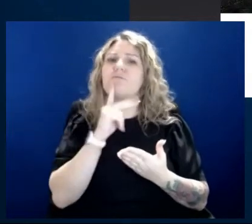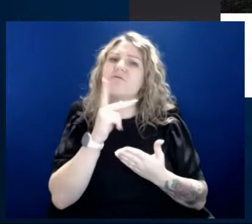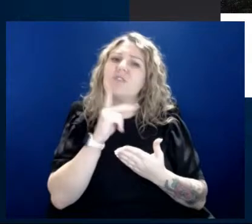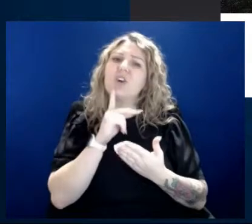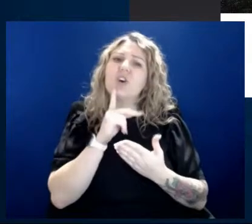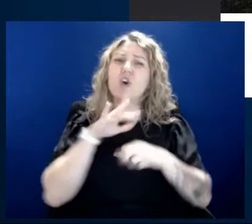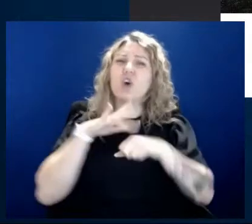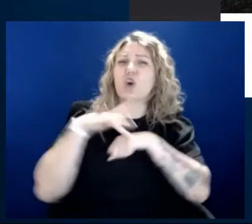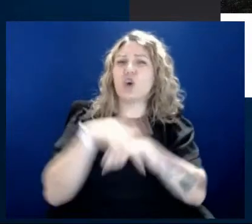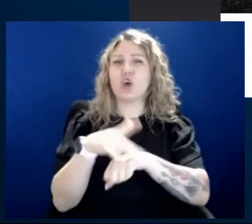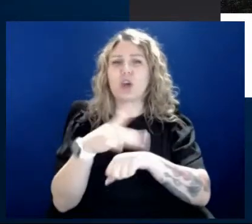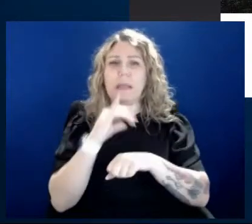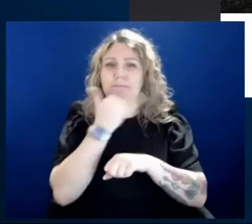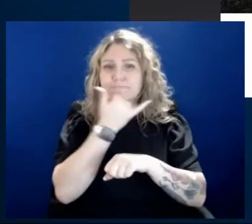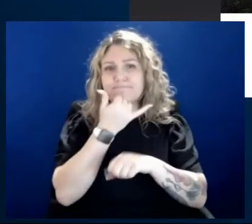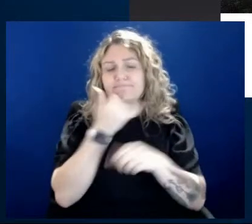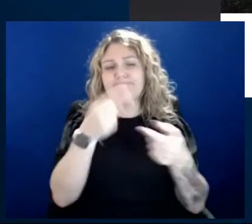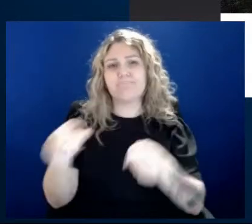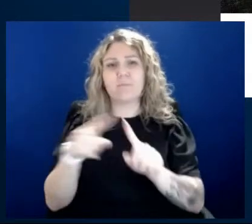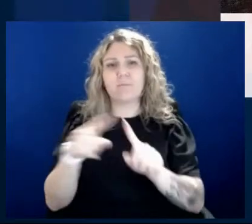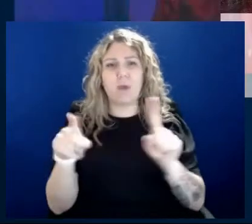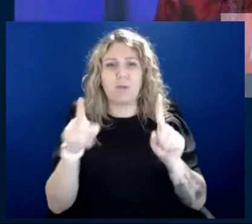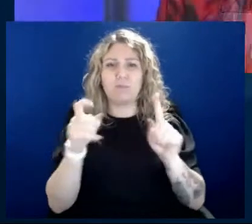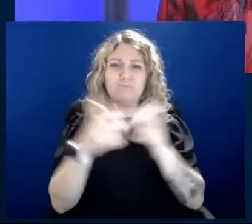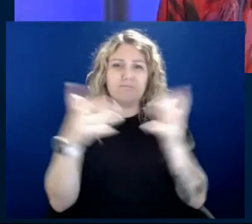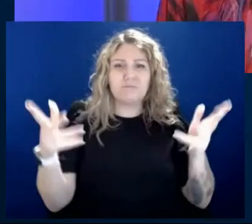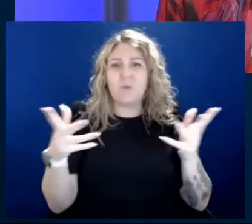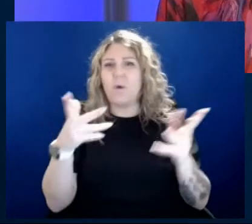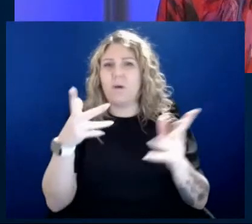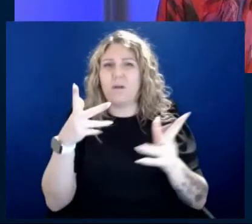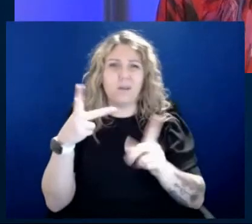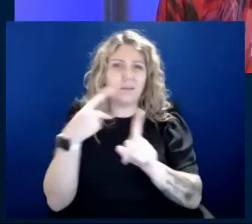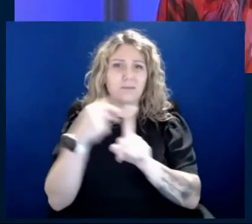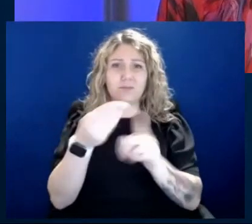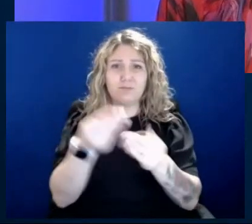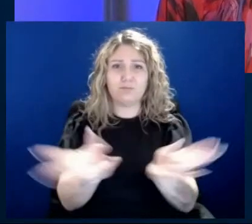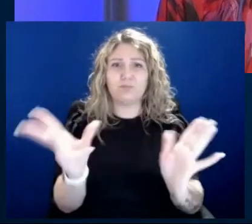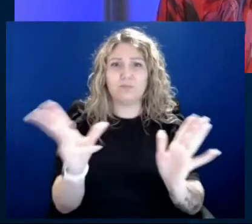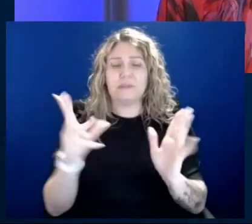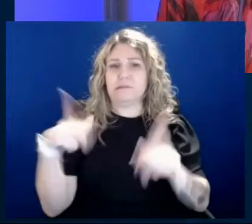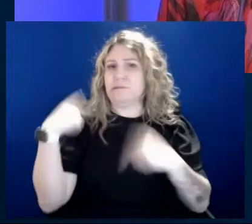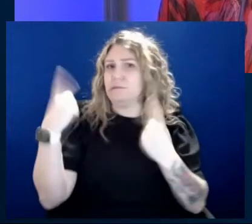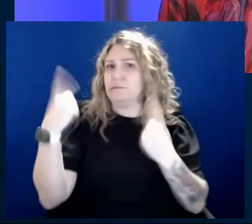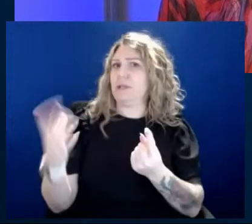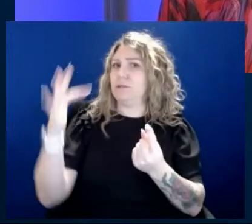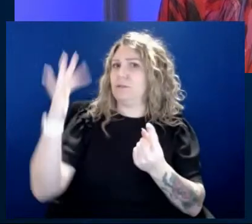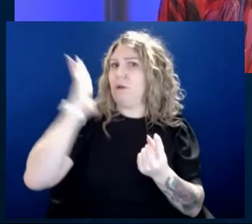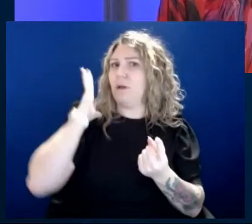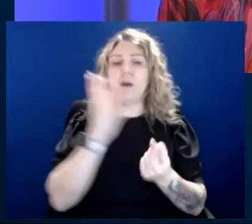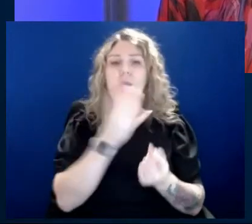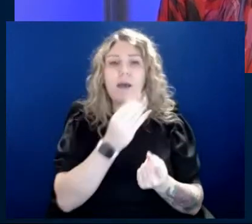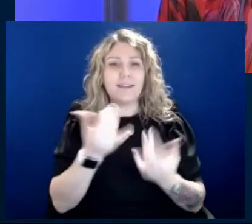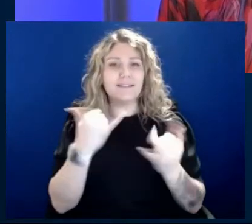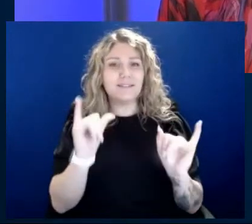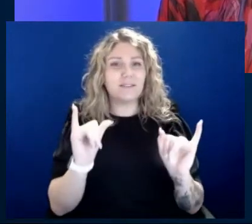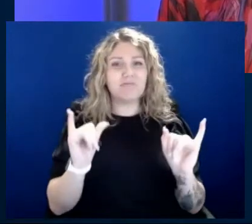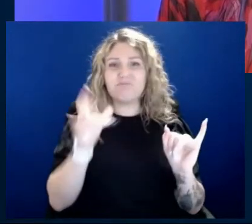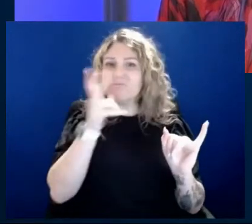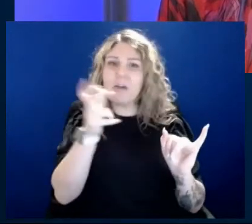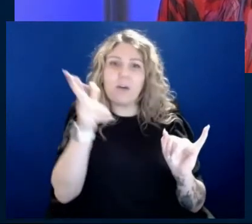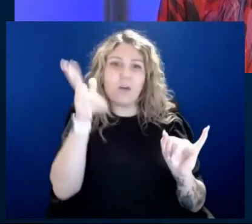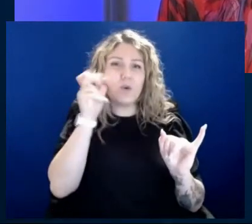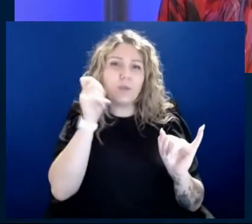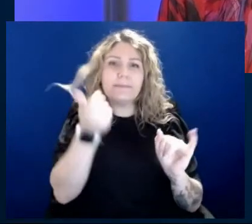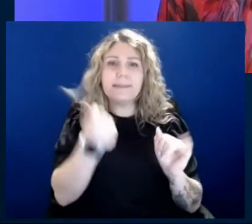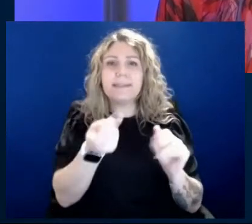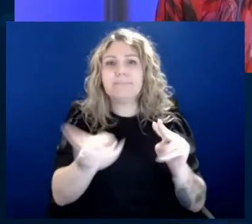we've had so many more doses of vaccine given since those early days, and we still haven't heard any increase in any of those